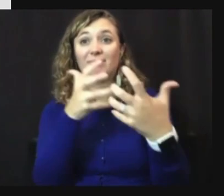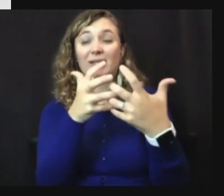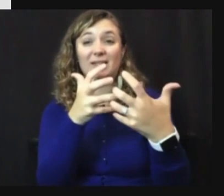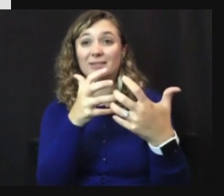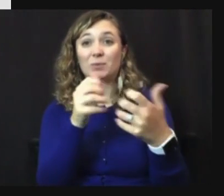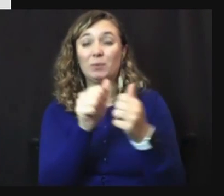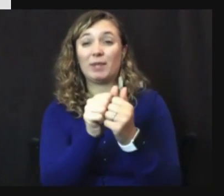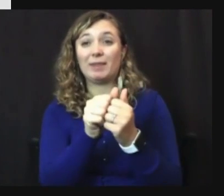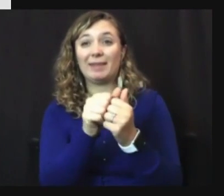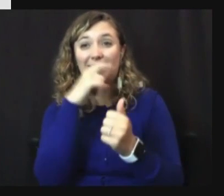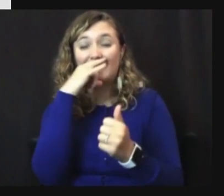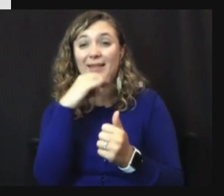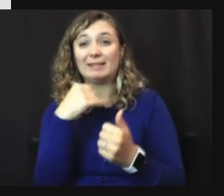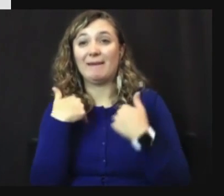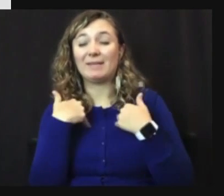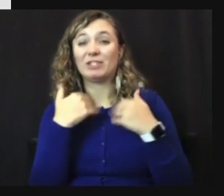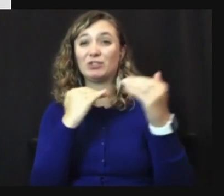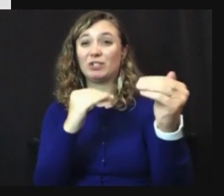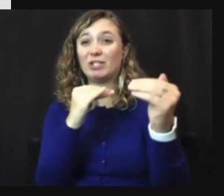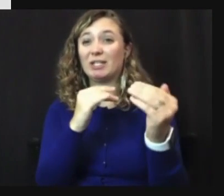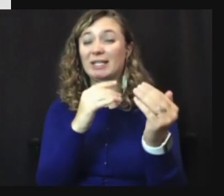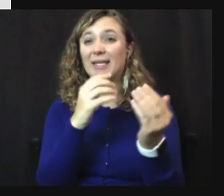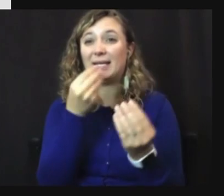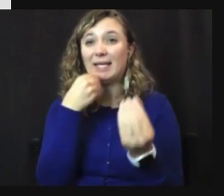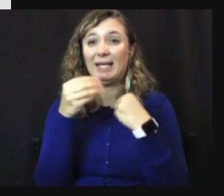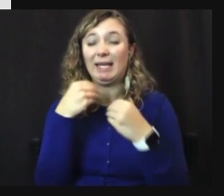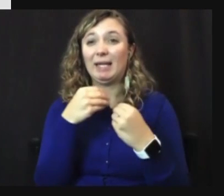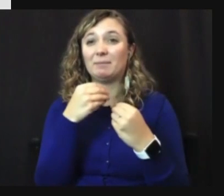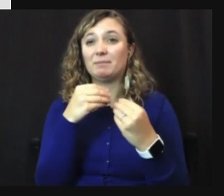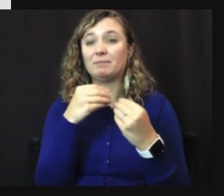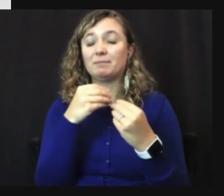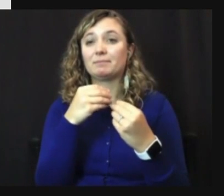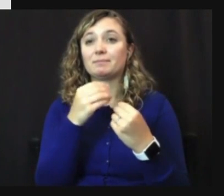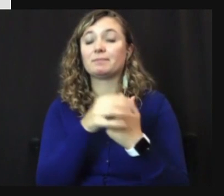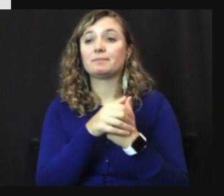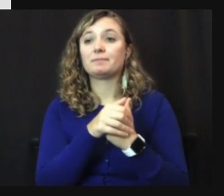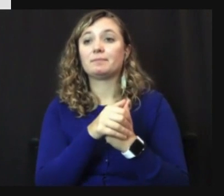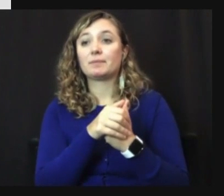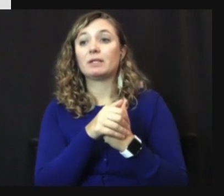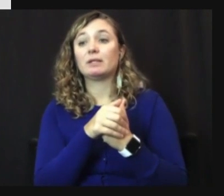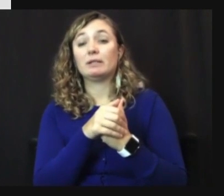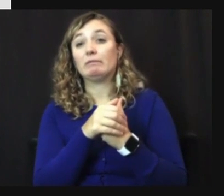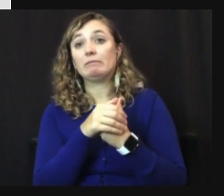eating, especially even from sensory for sensory reasons.